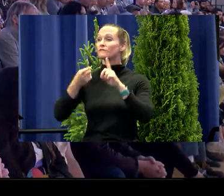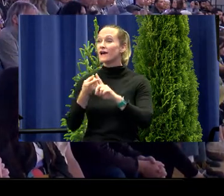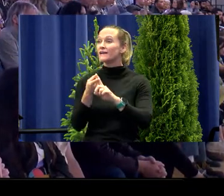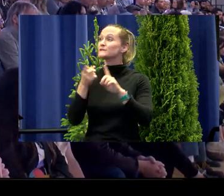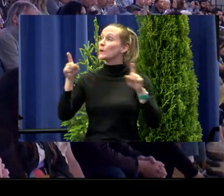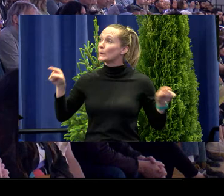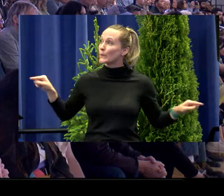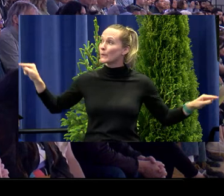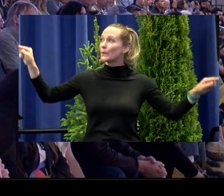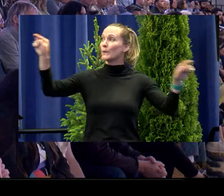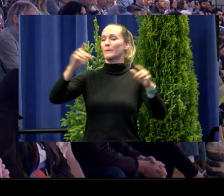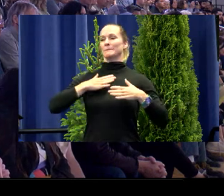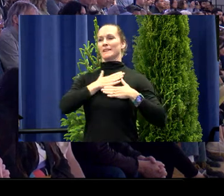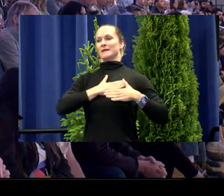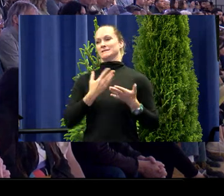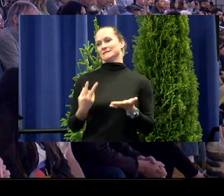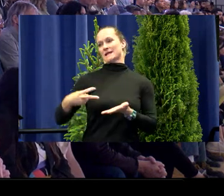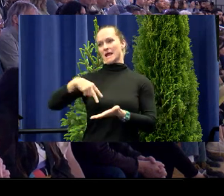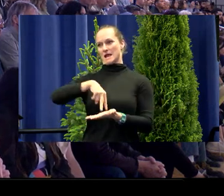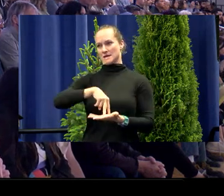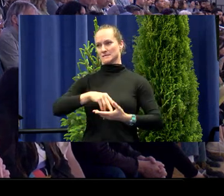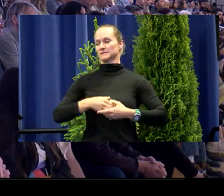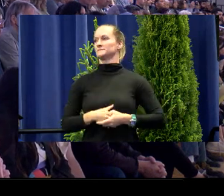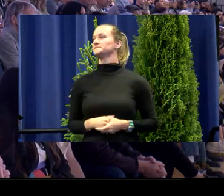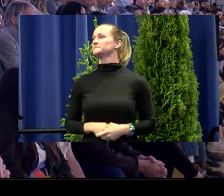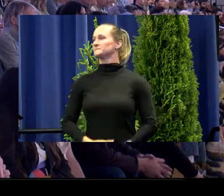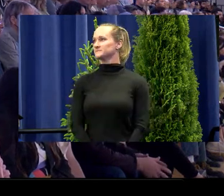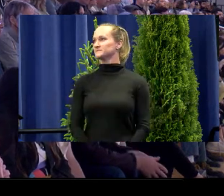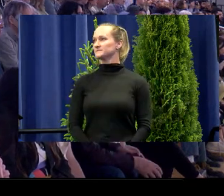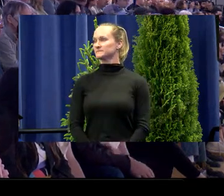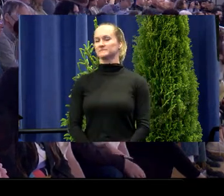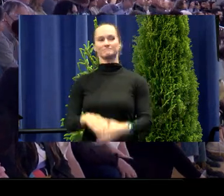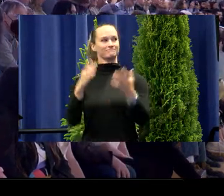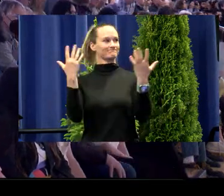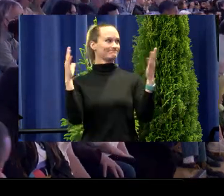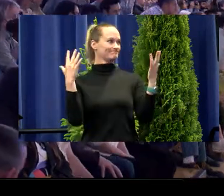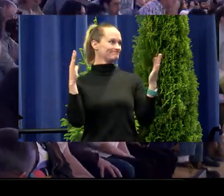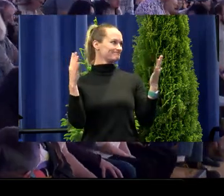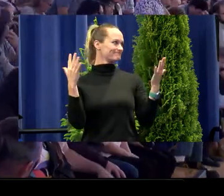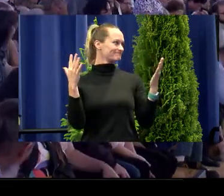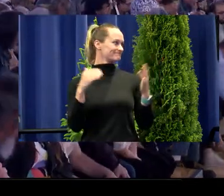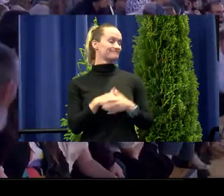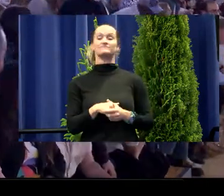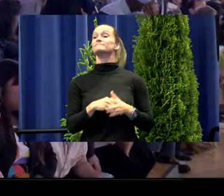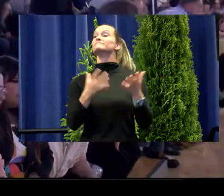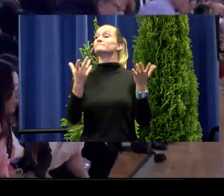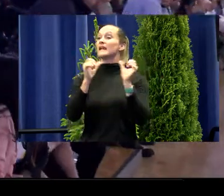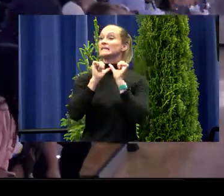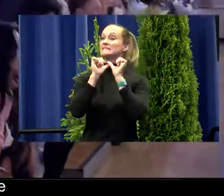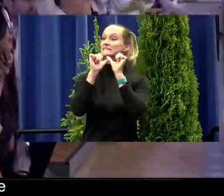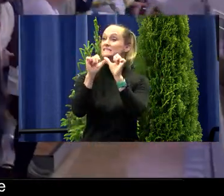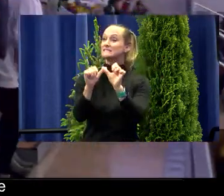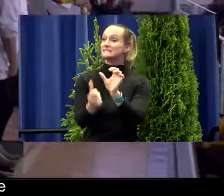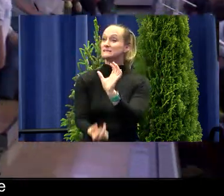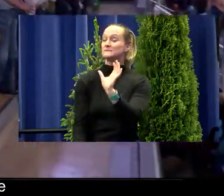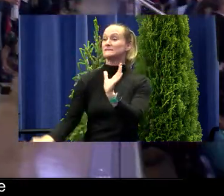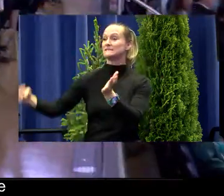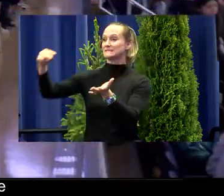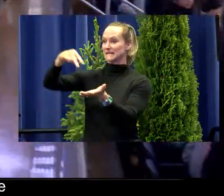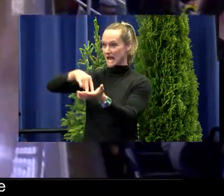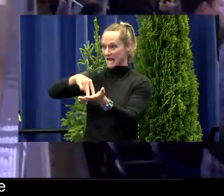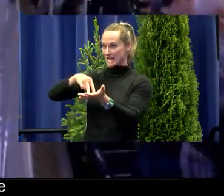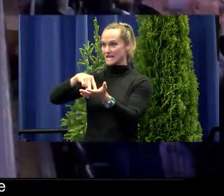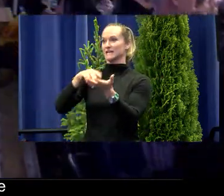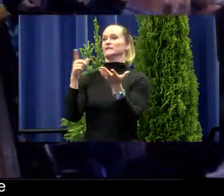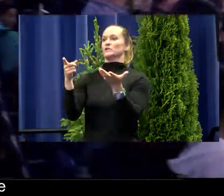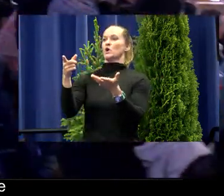graduates please stand. And and remain standing so the graduates can show